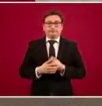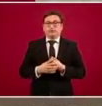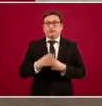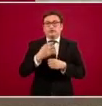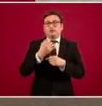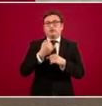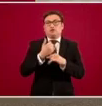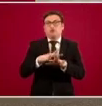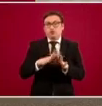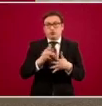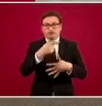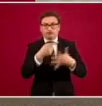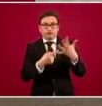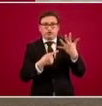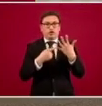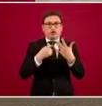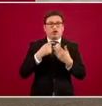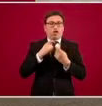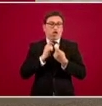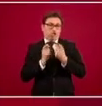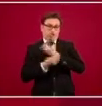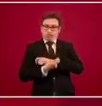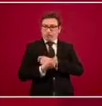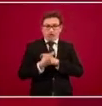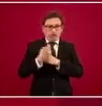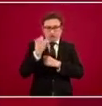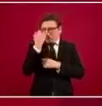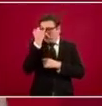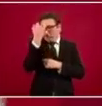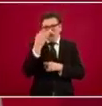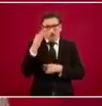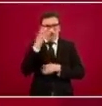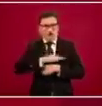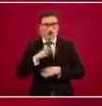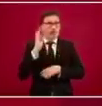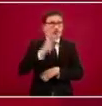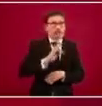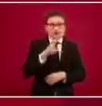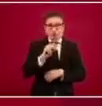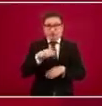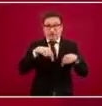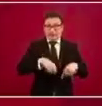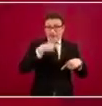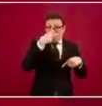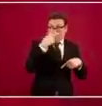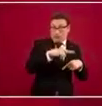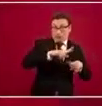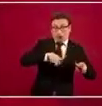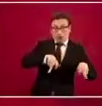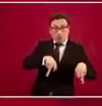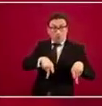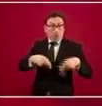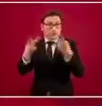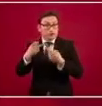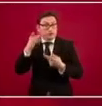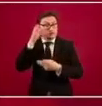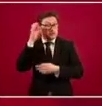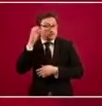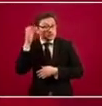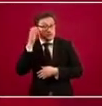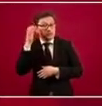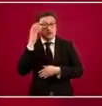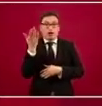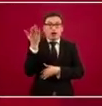global markets. So they've done a great work. And talking about this fake news and distorted information, some people are saying